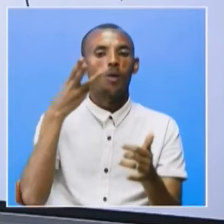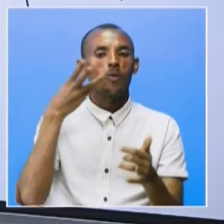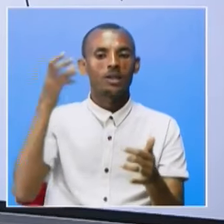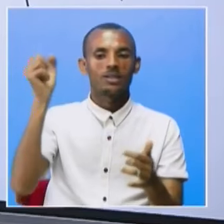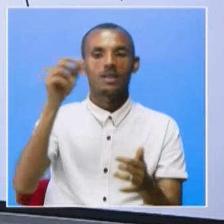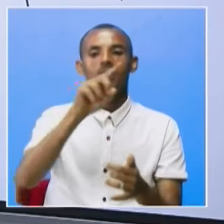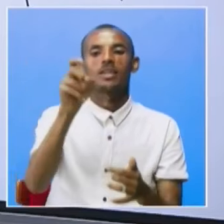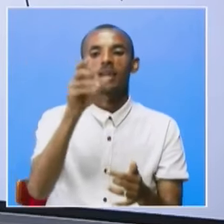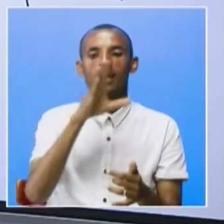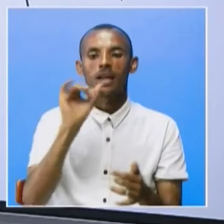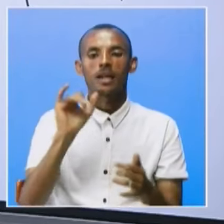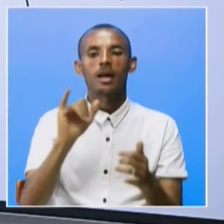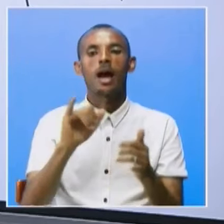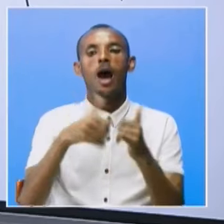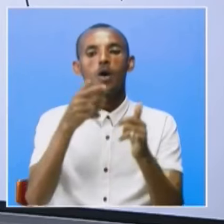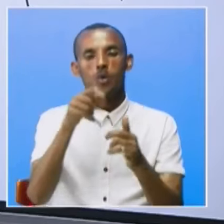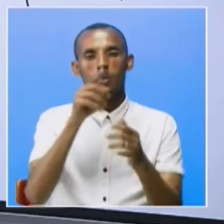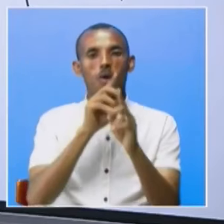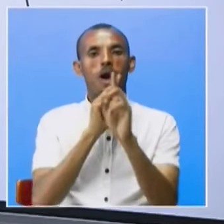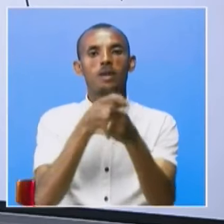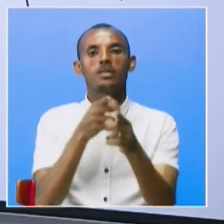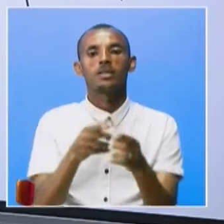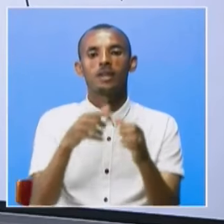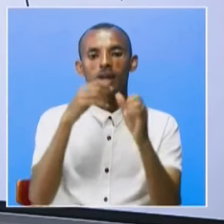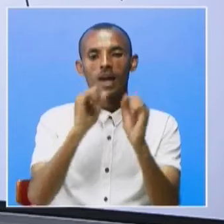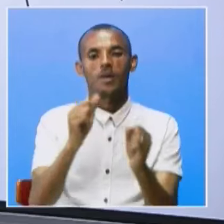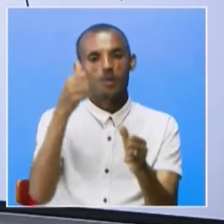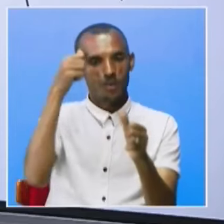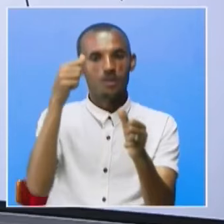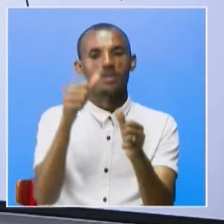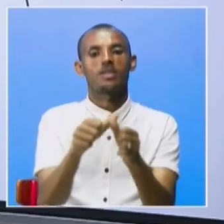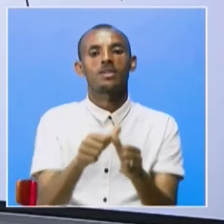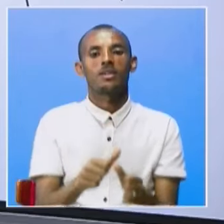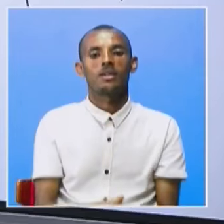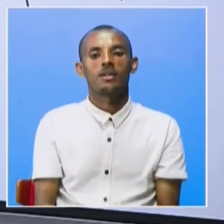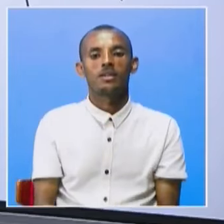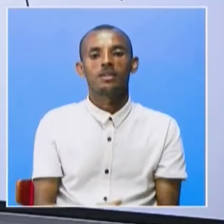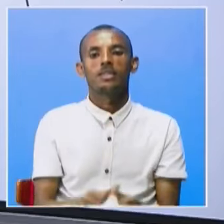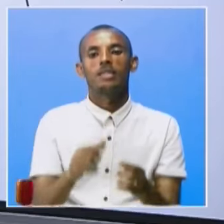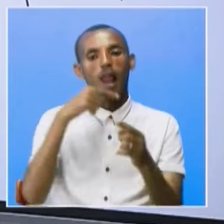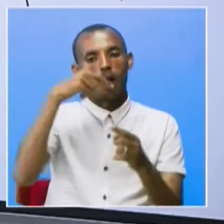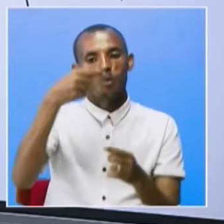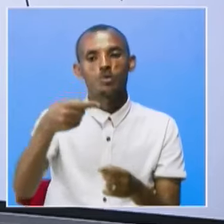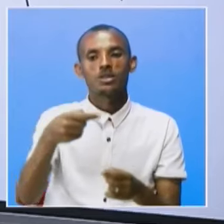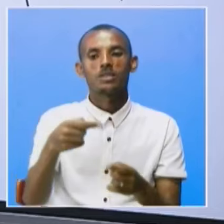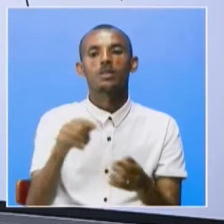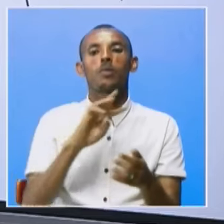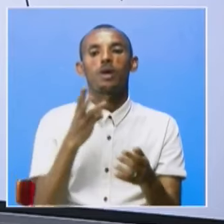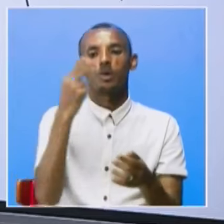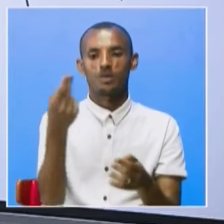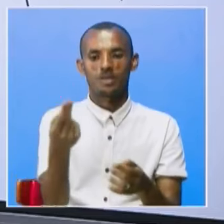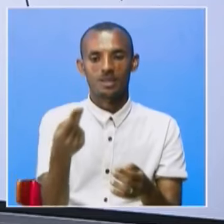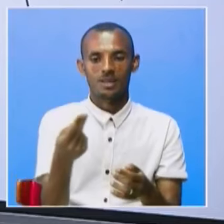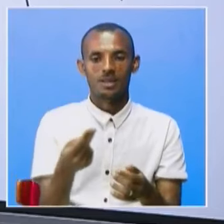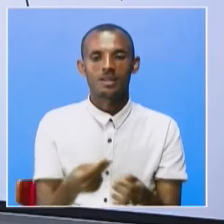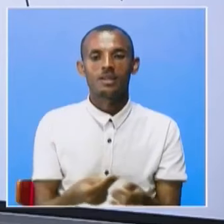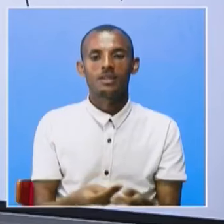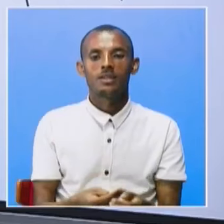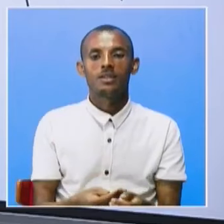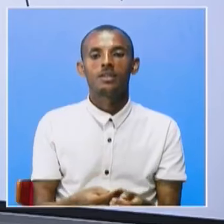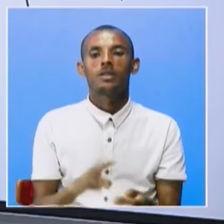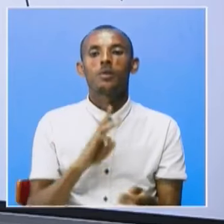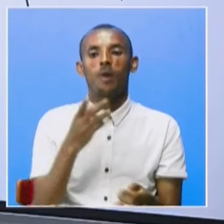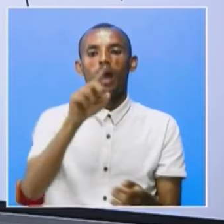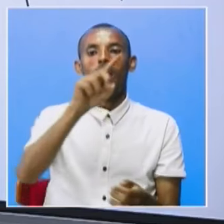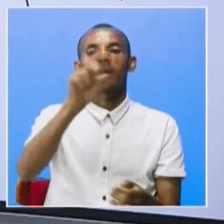how you were answering? Can you notify the language that we were using? First, we